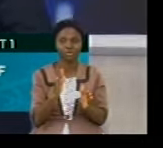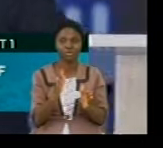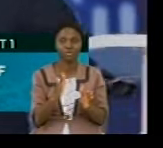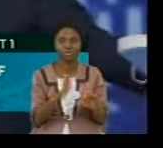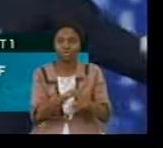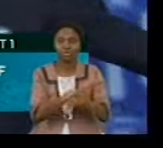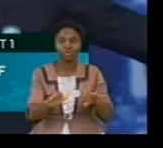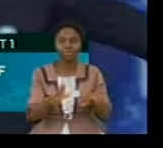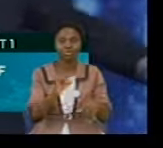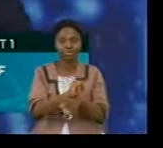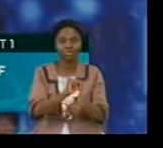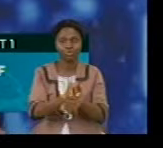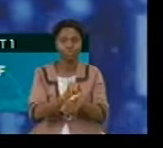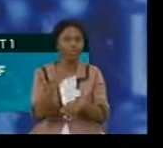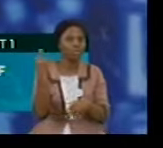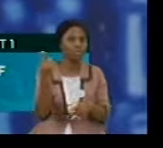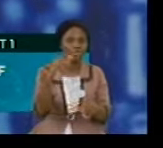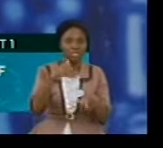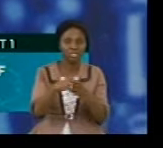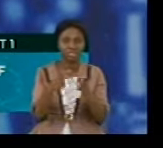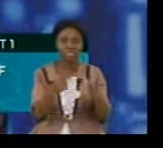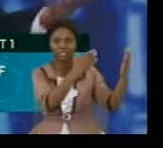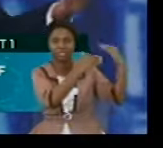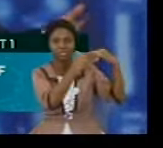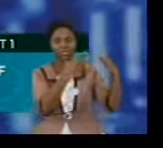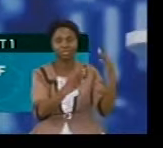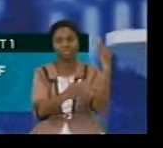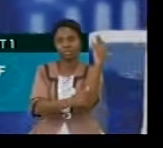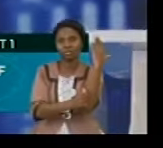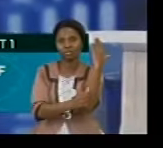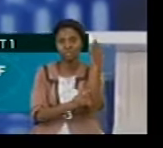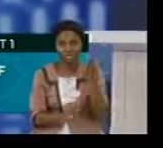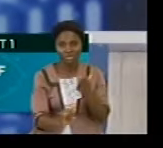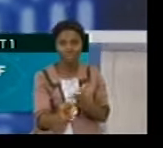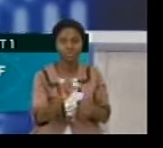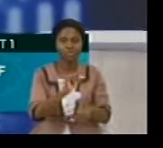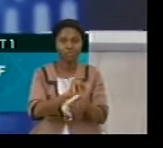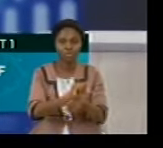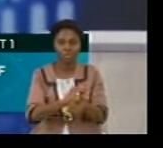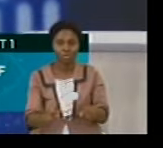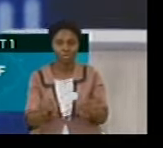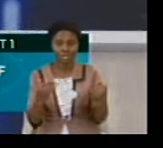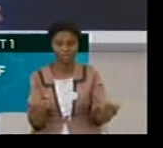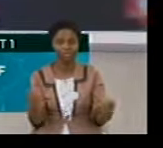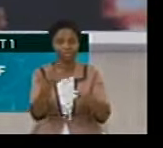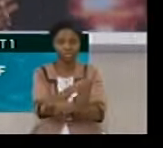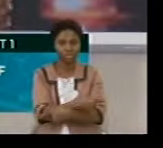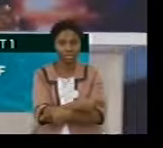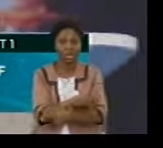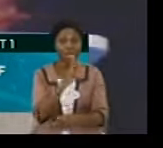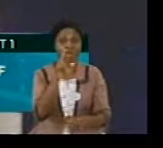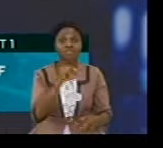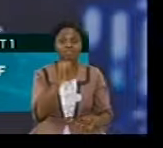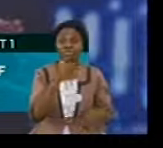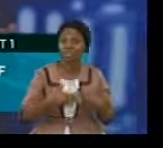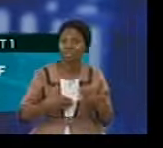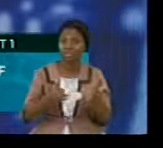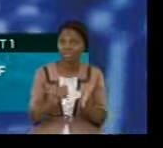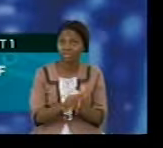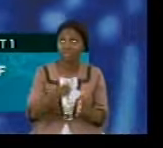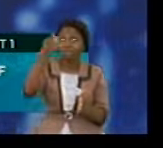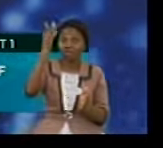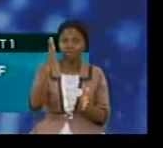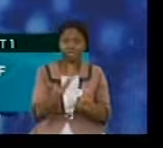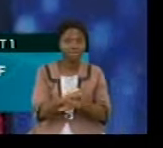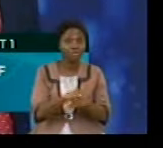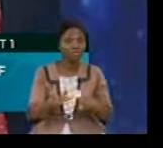generation of Abraham? He's still working today. Aren't you glad that God didn't work only in the generation